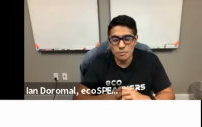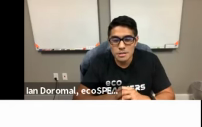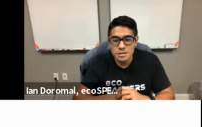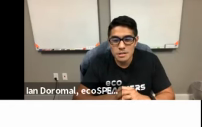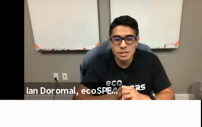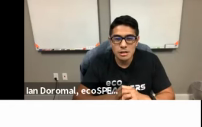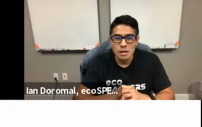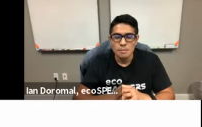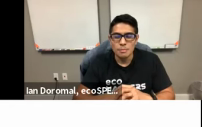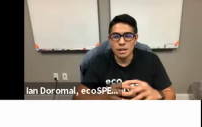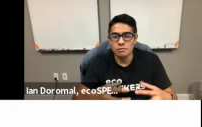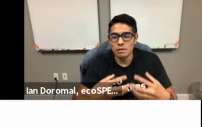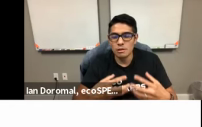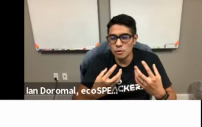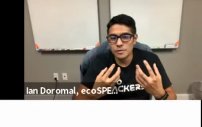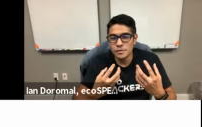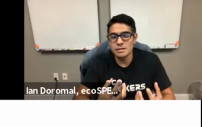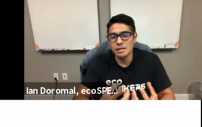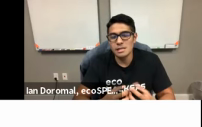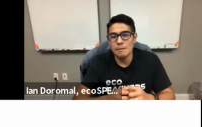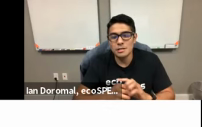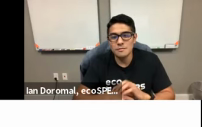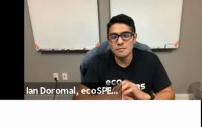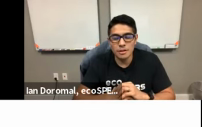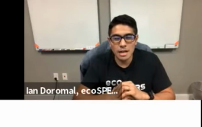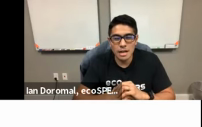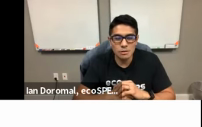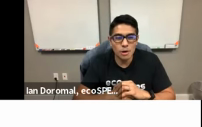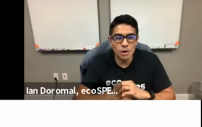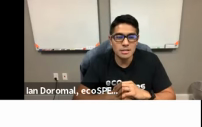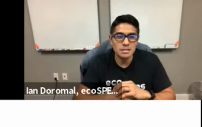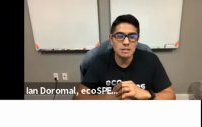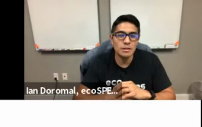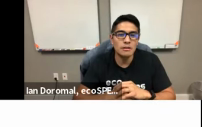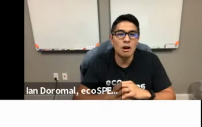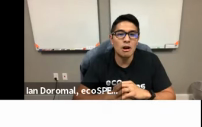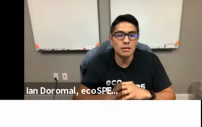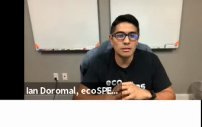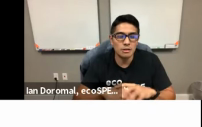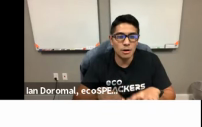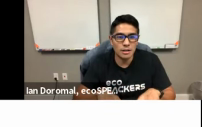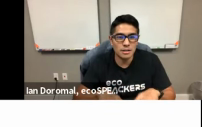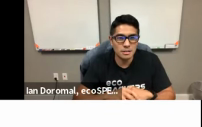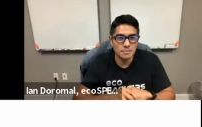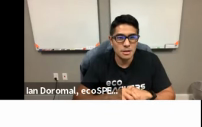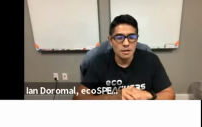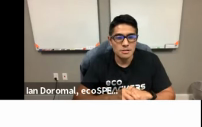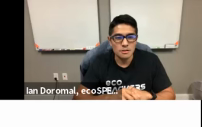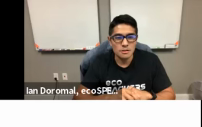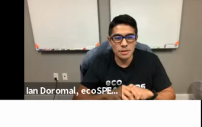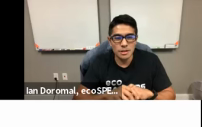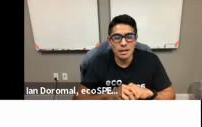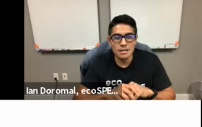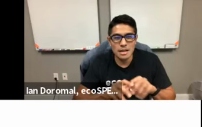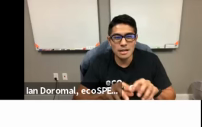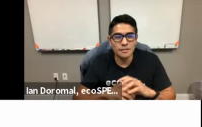cause resuspension, but it can truly remove just the contaminants from the natural aquatic system without harming the aquatic system.